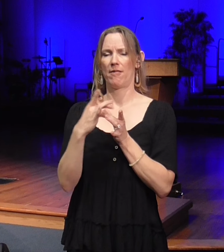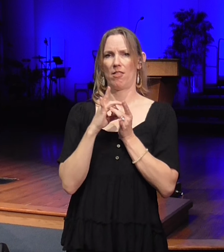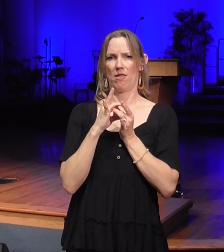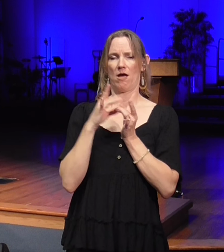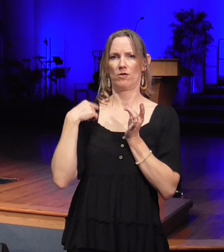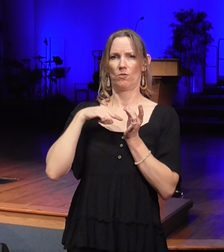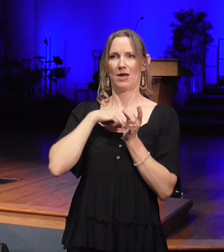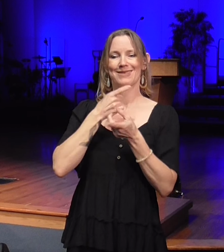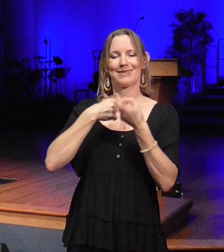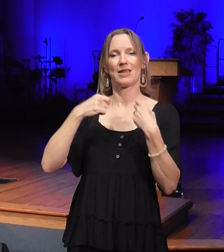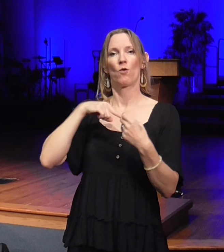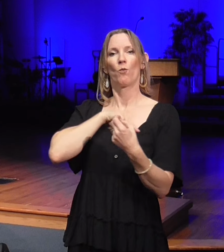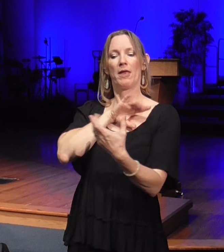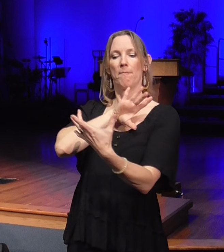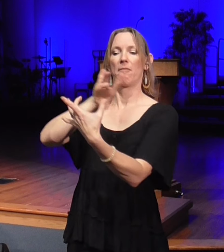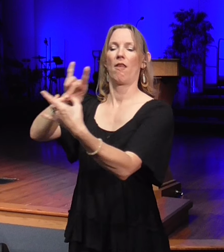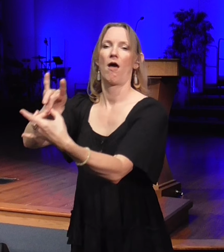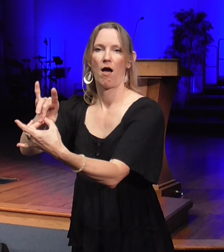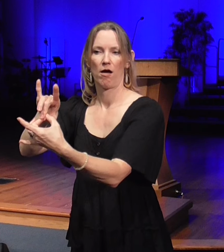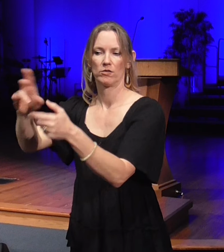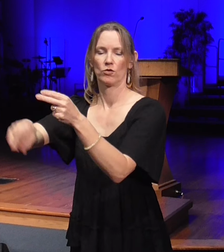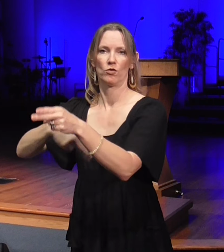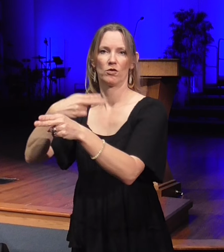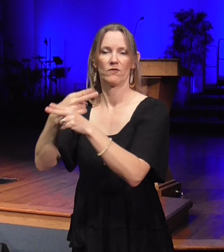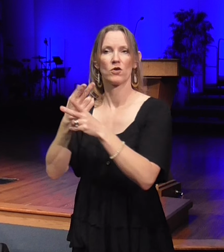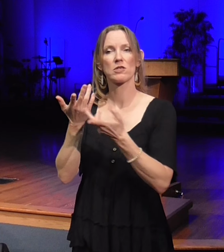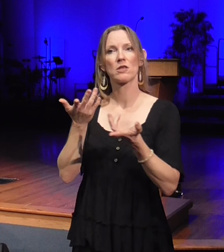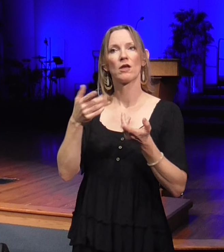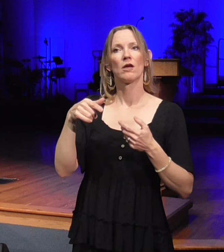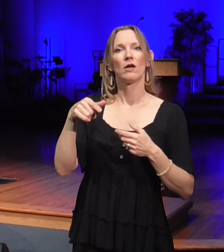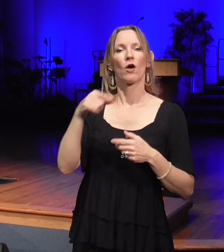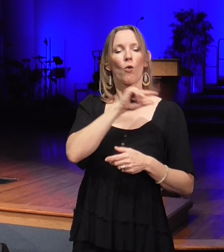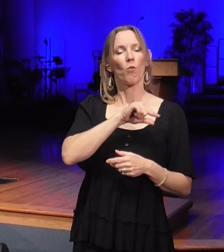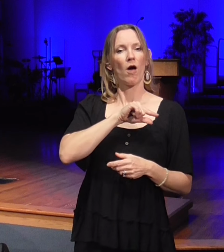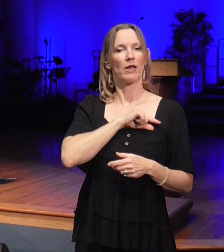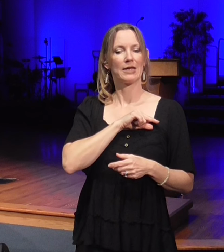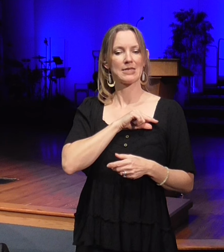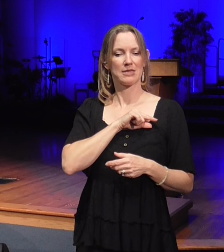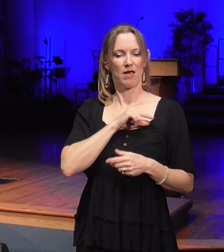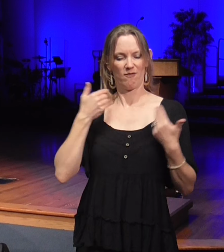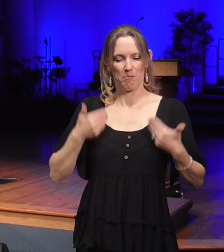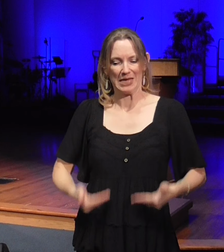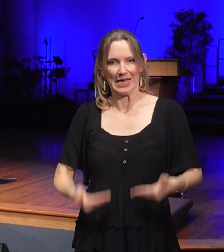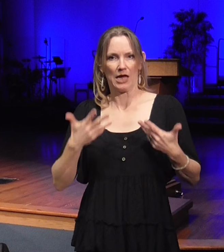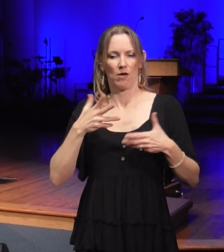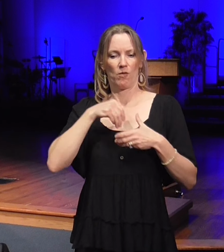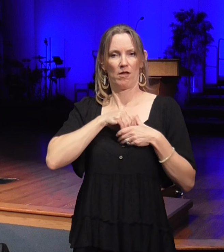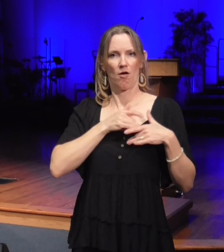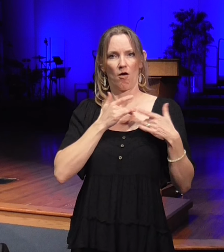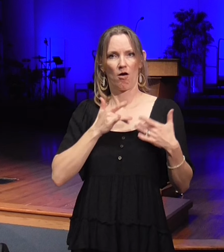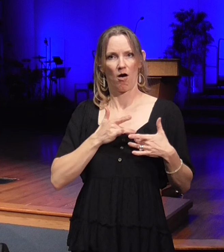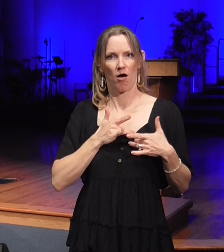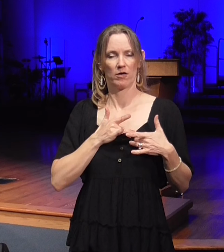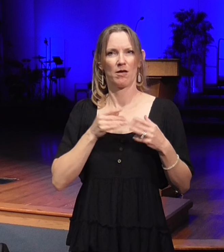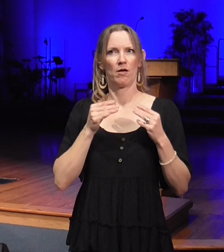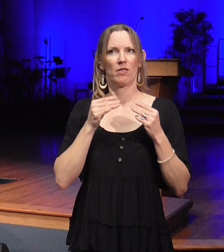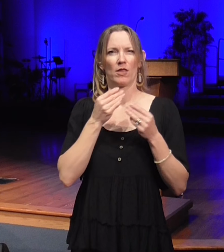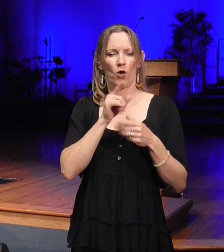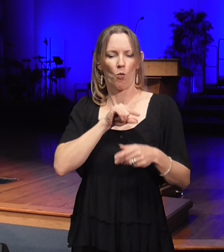it. And just to allow ourselves to fully release those qualities of being we at our heart of hearts want more than anything